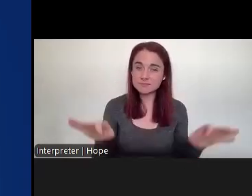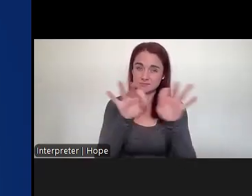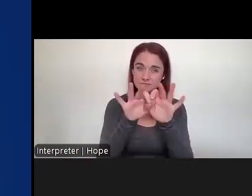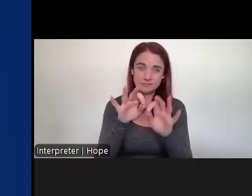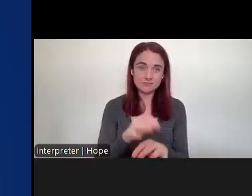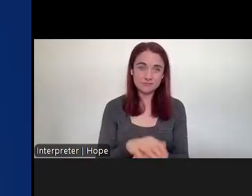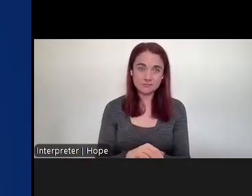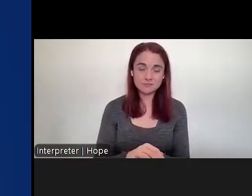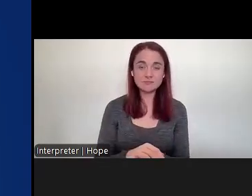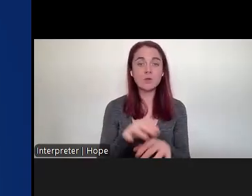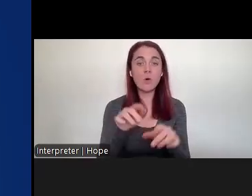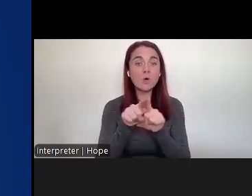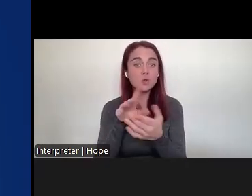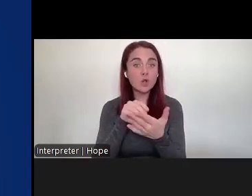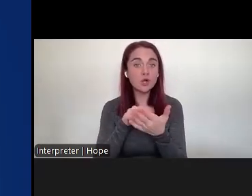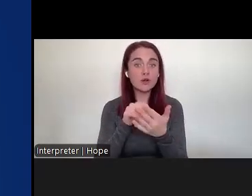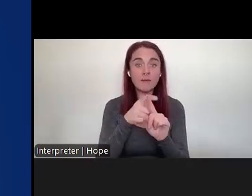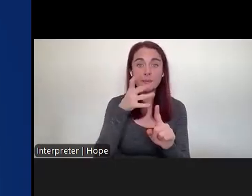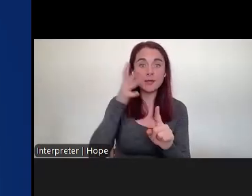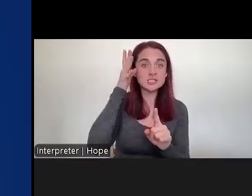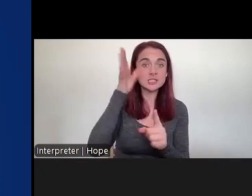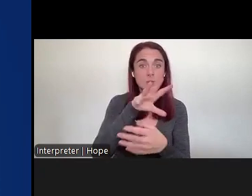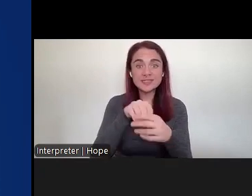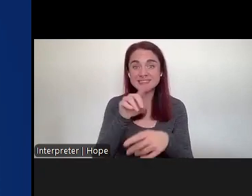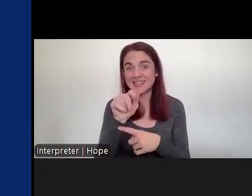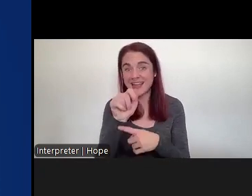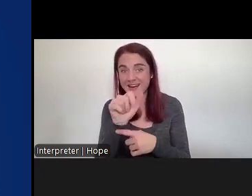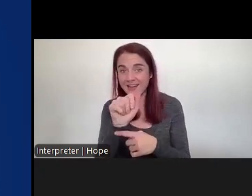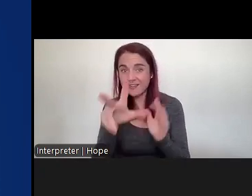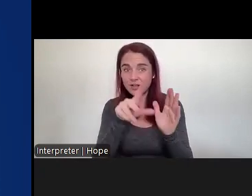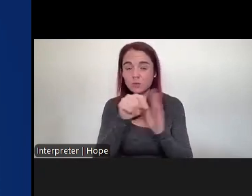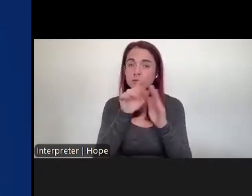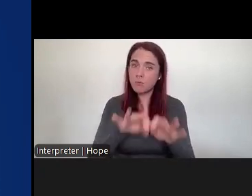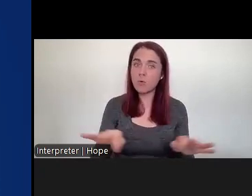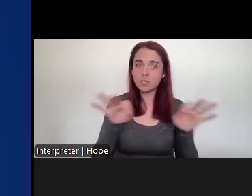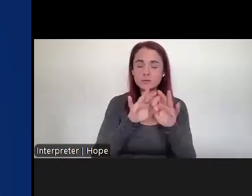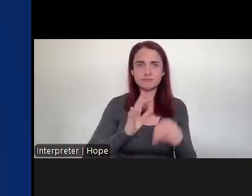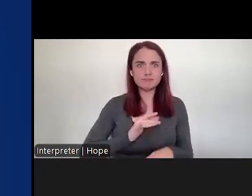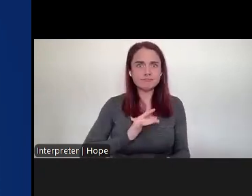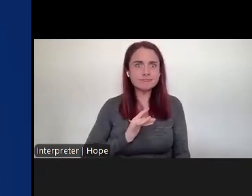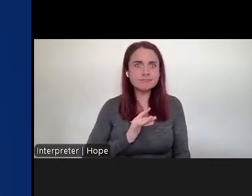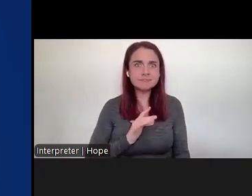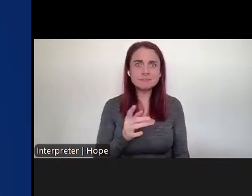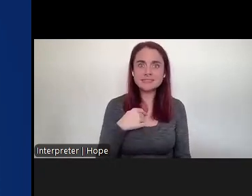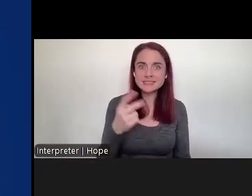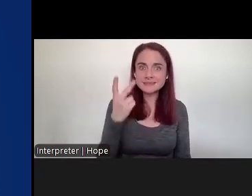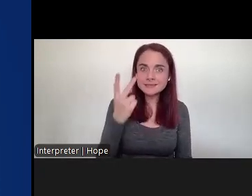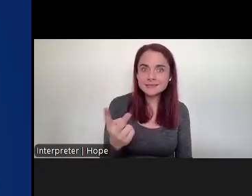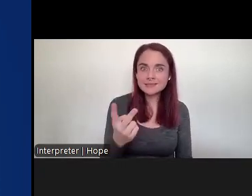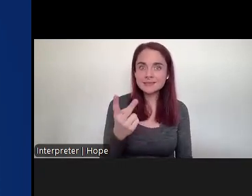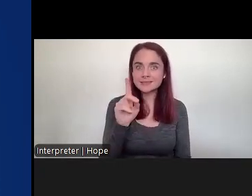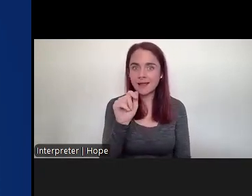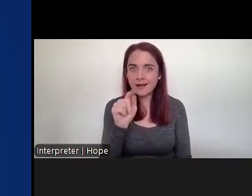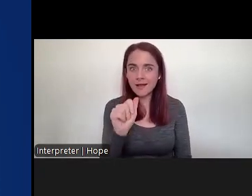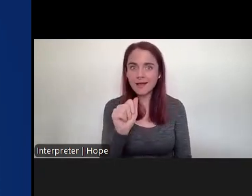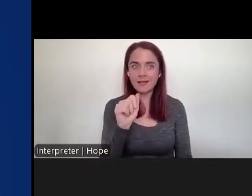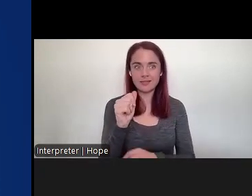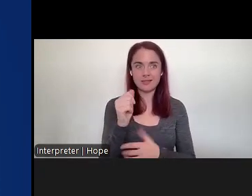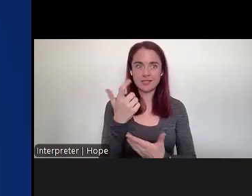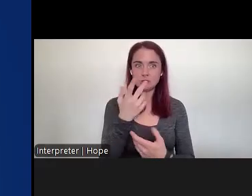that including data in the videos was important. And it was really neat for me to see the data that was